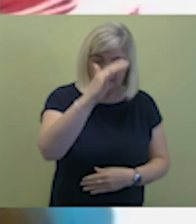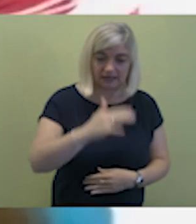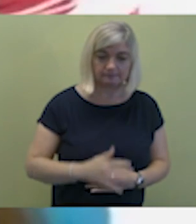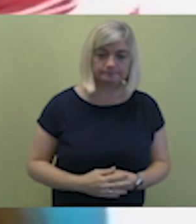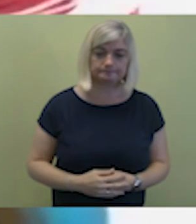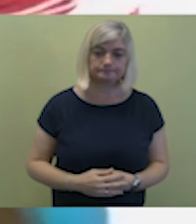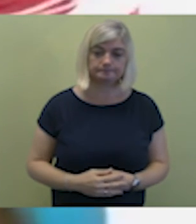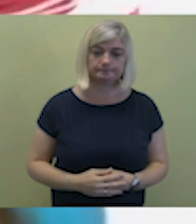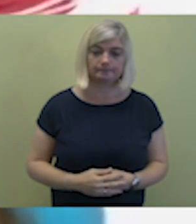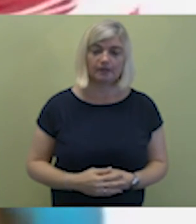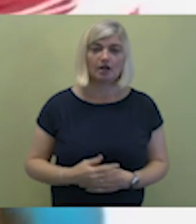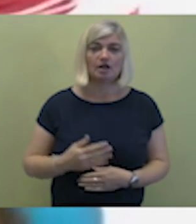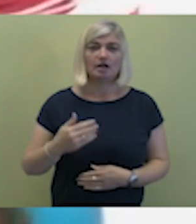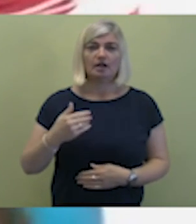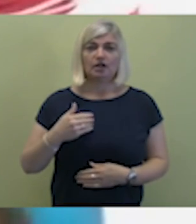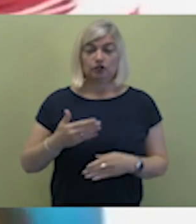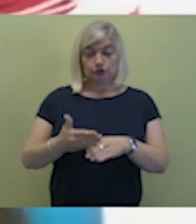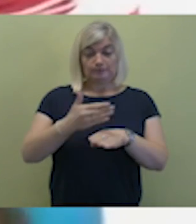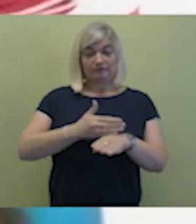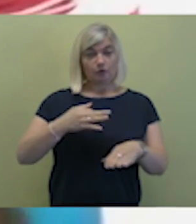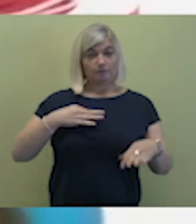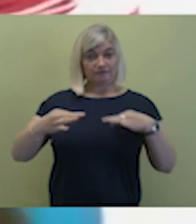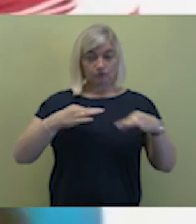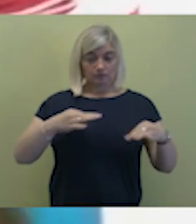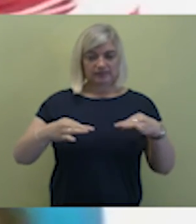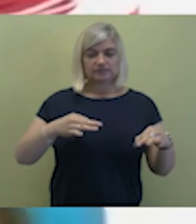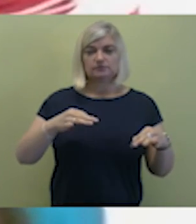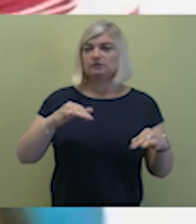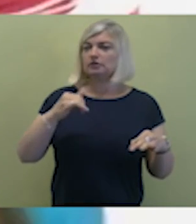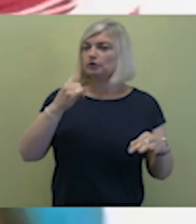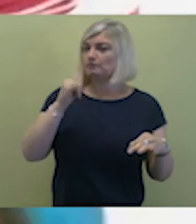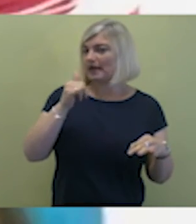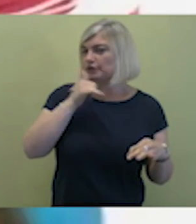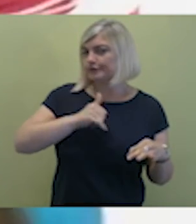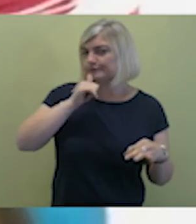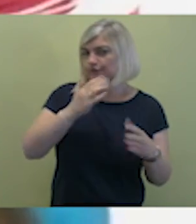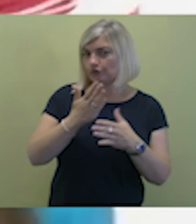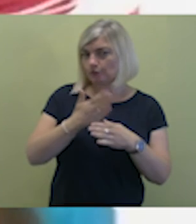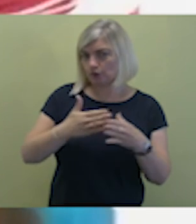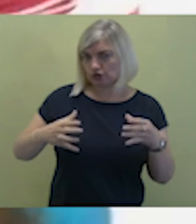obviously, as we come towards some of the performances, you might be going into the workshop